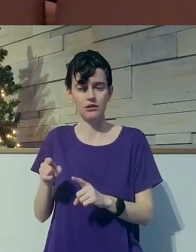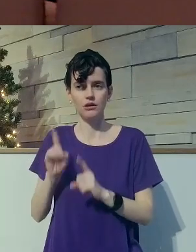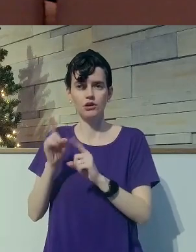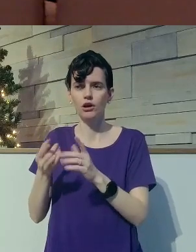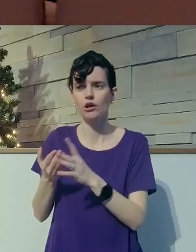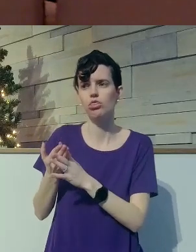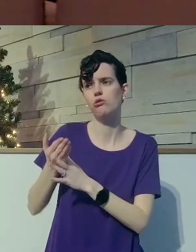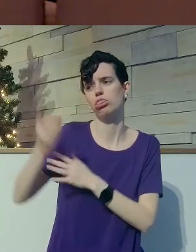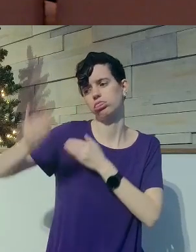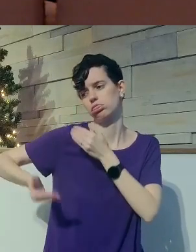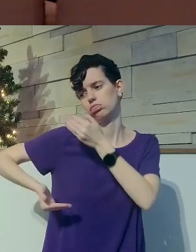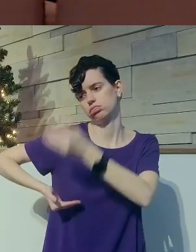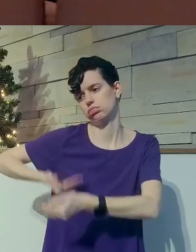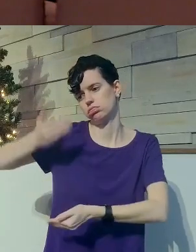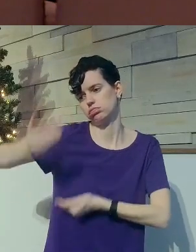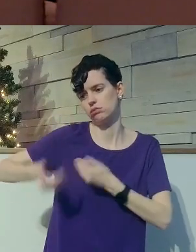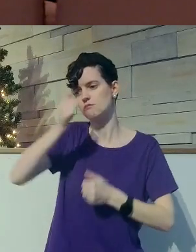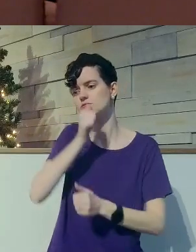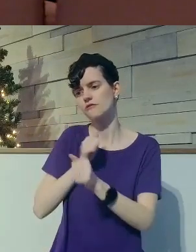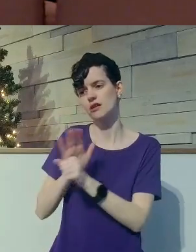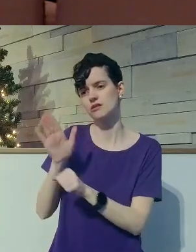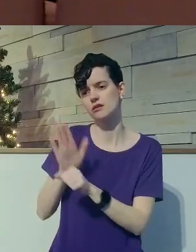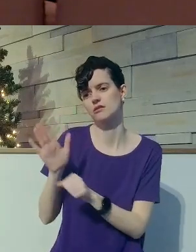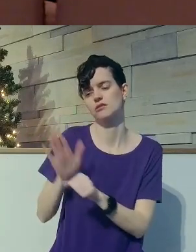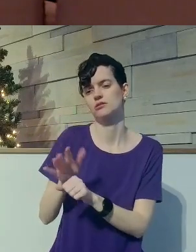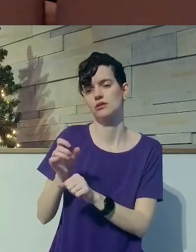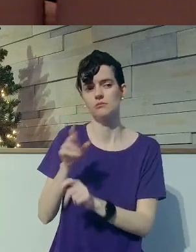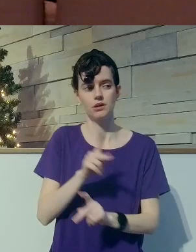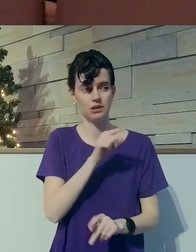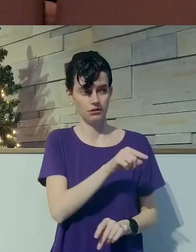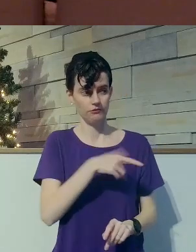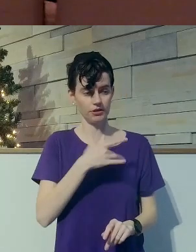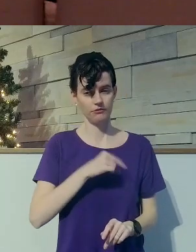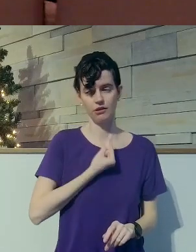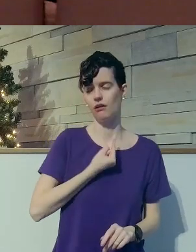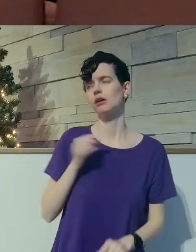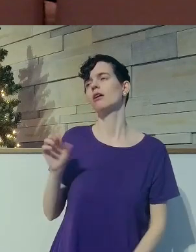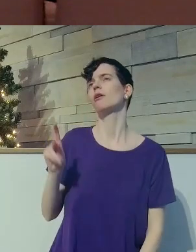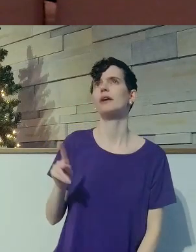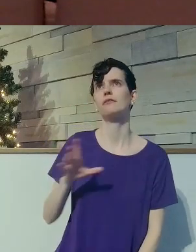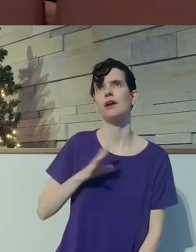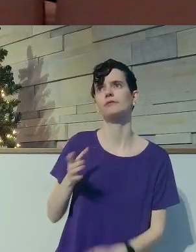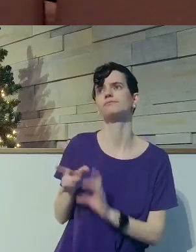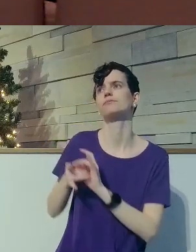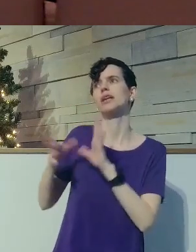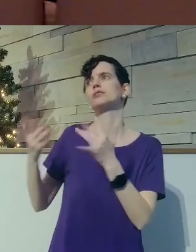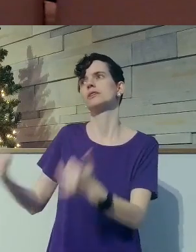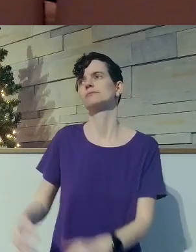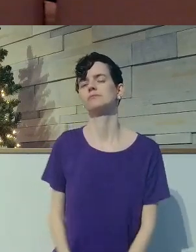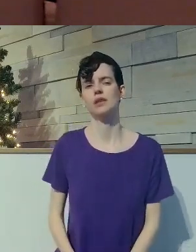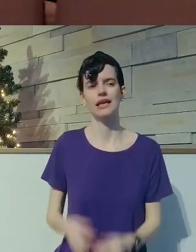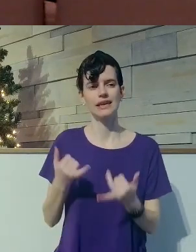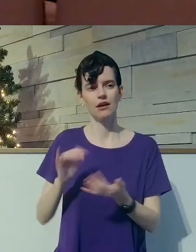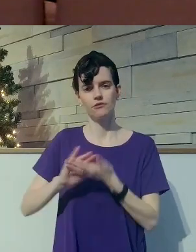gone through the gauntlet and has suffered enough so that the one who had been offended is able to say, okay, I'll release you now. Now we've